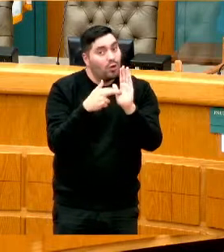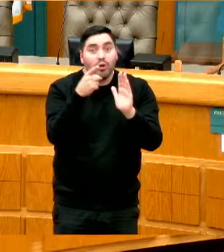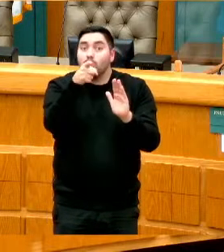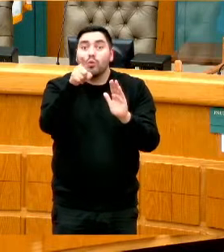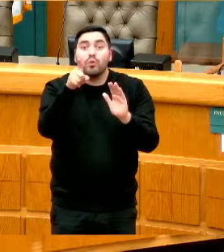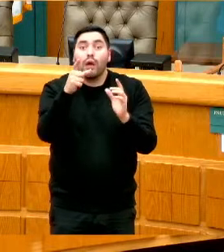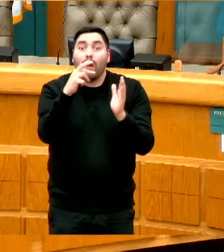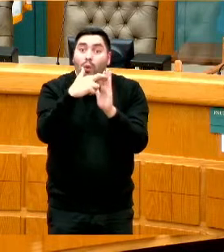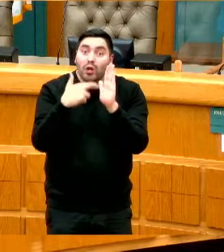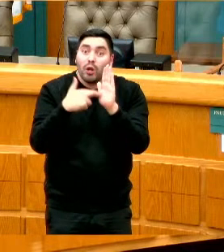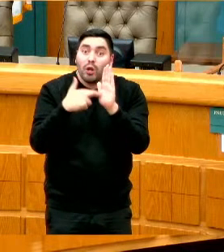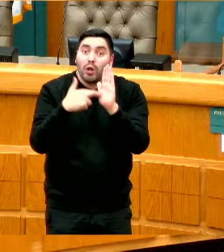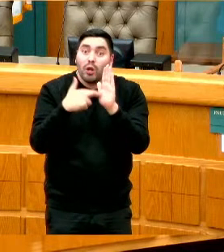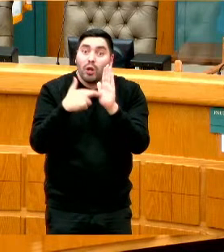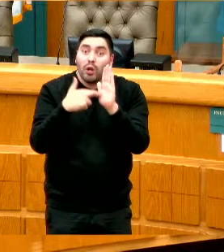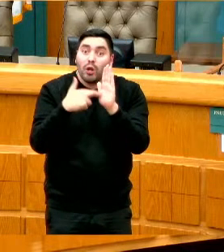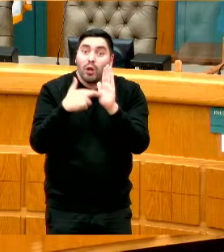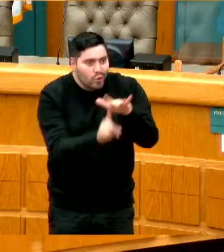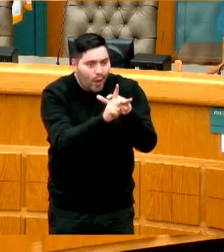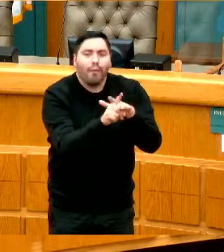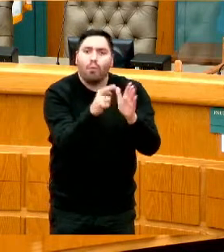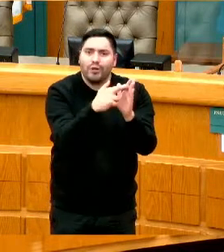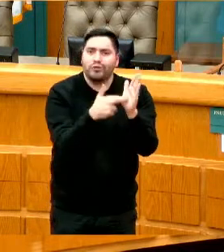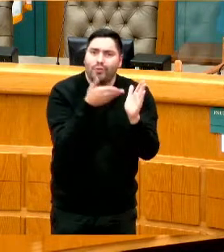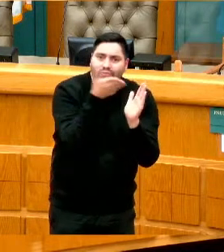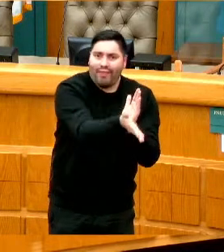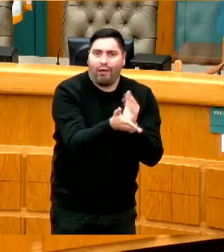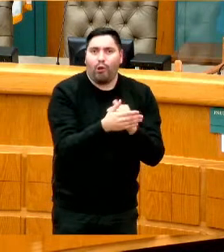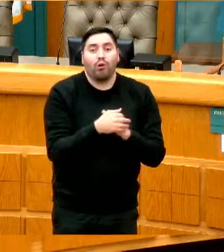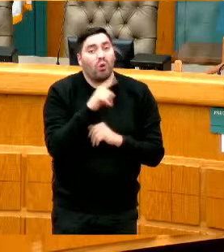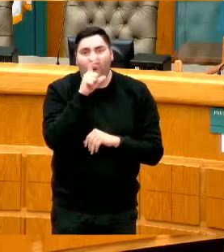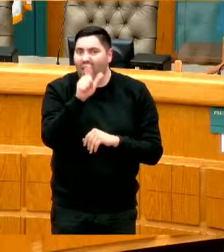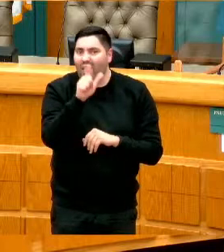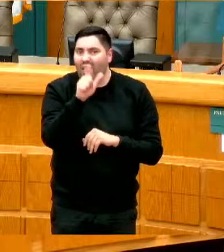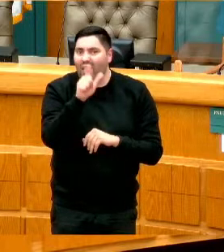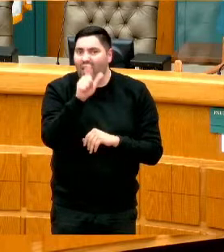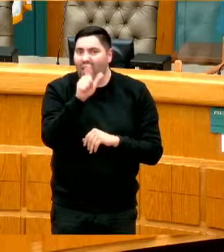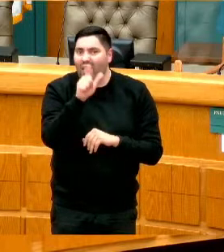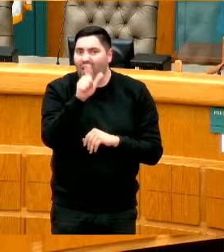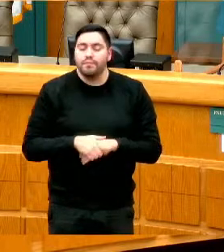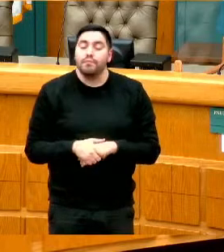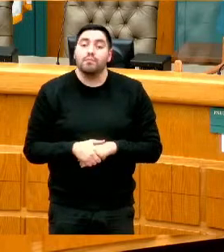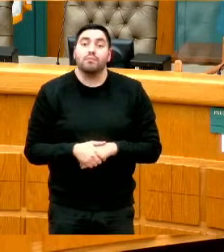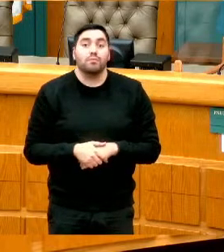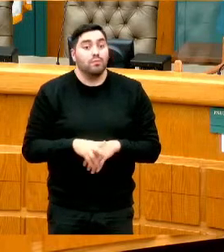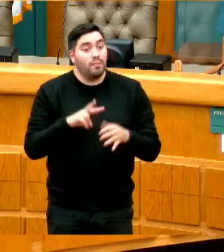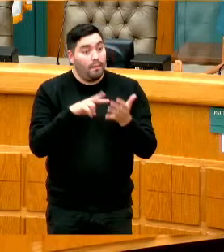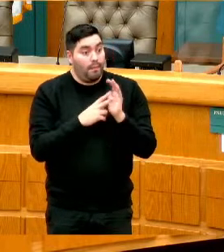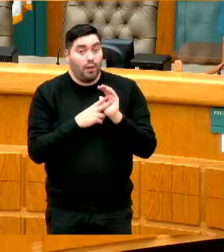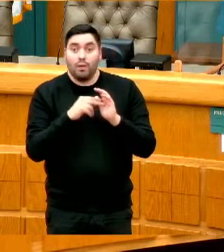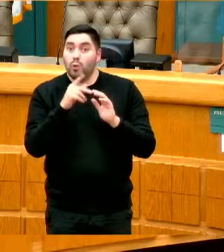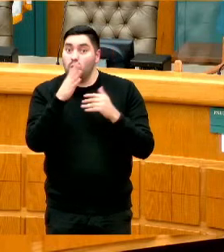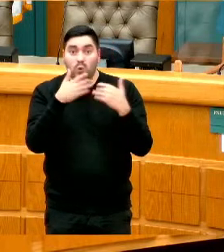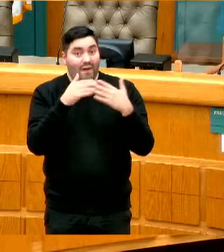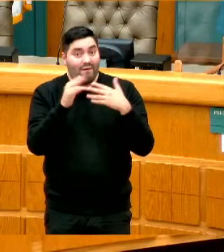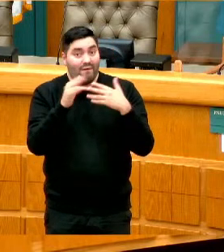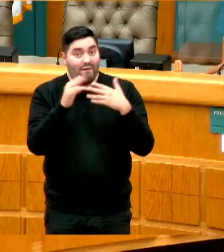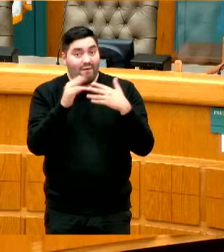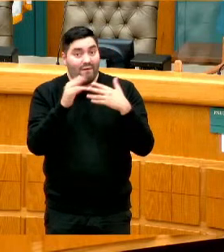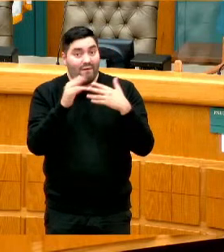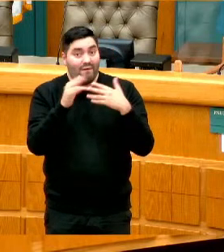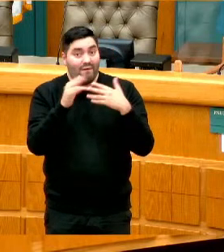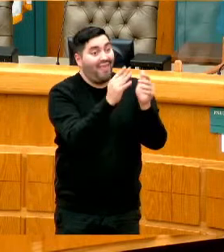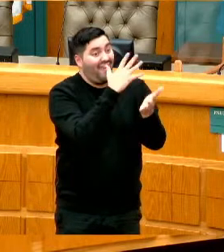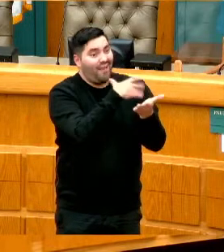site. You don't have to be pre-registered, and it'll be first come, first serve in terms of the amount of vaccines that we have